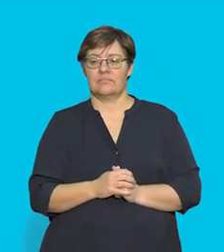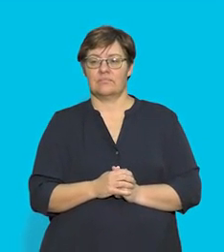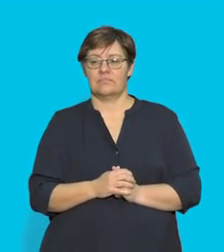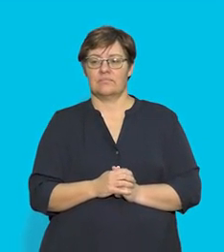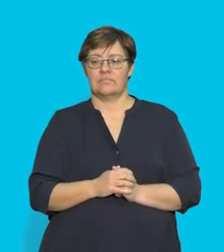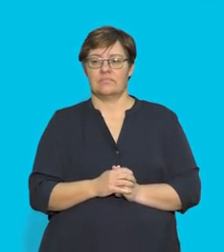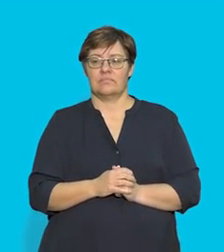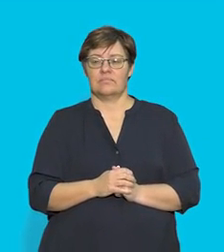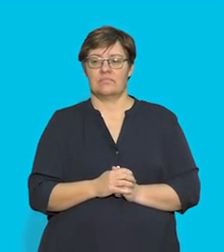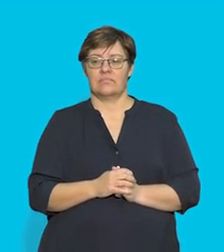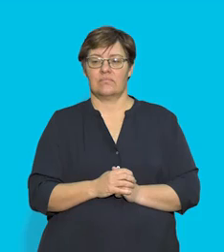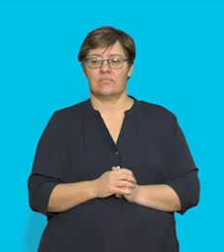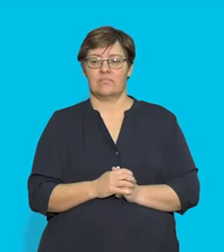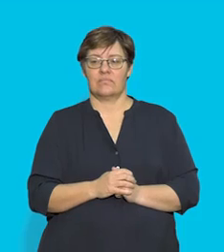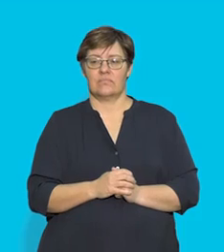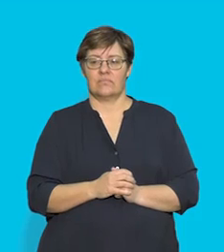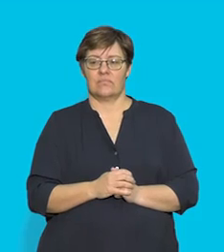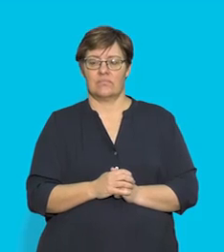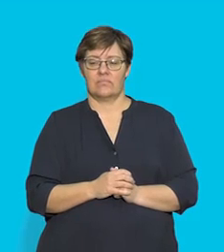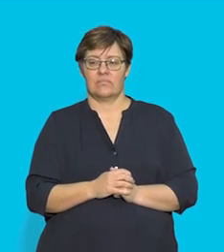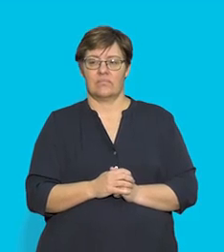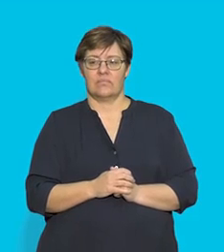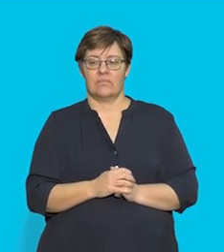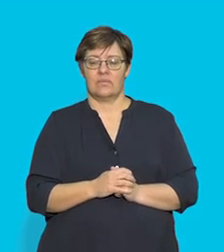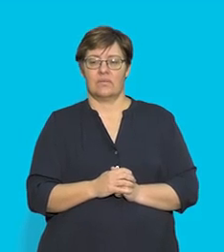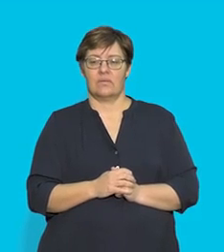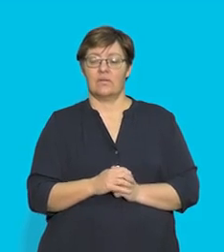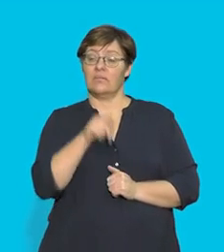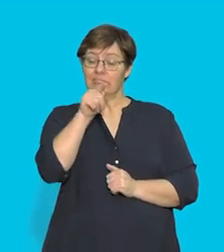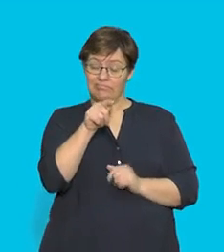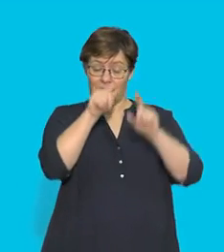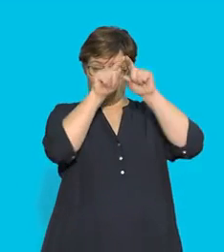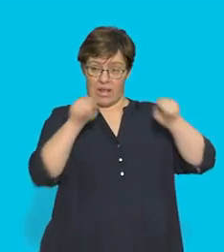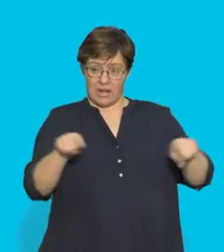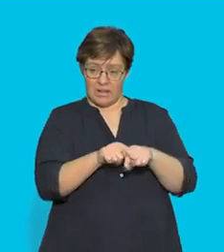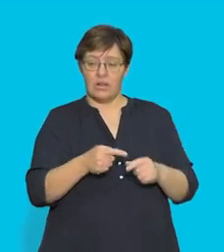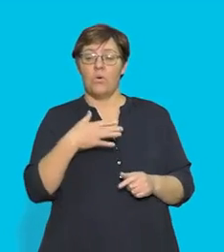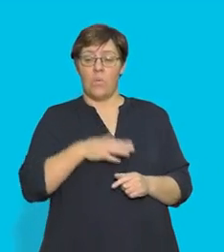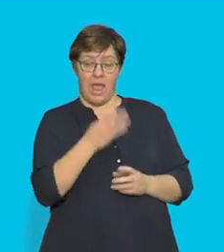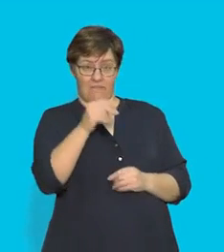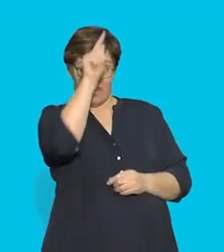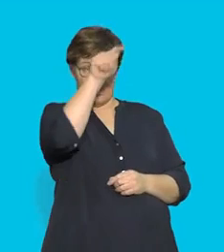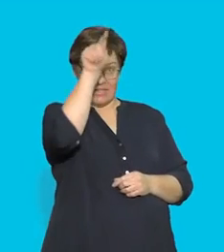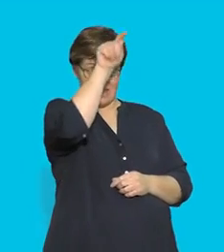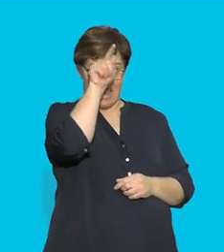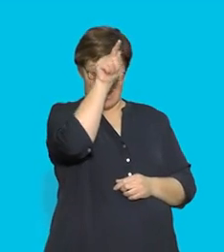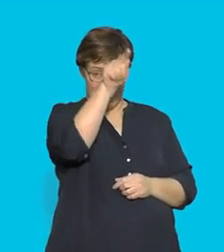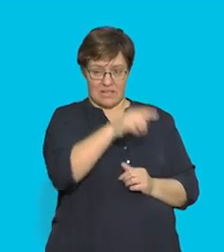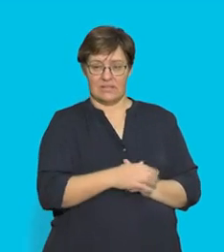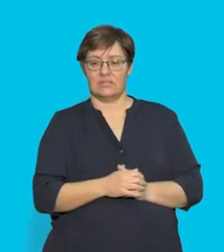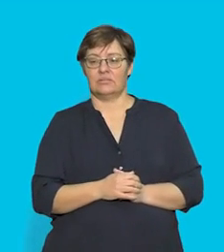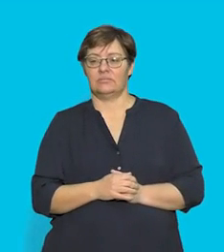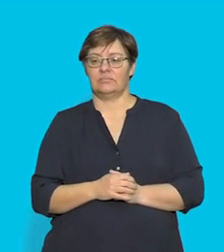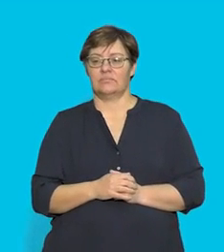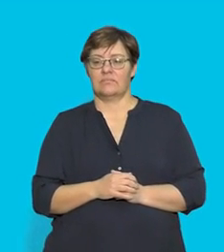the triangle we're dealing with now is we're talking about this triangle here. Okay, and in this triangle we have theta. So in the